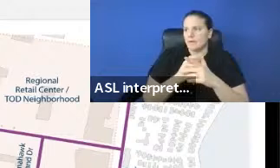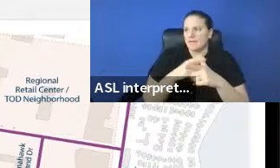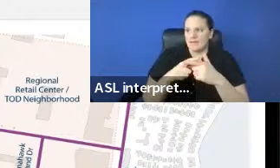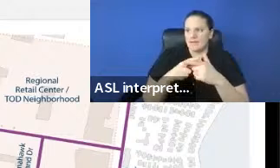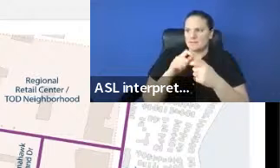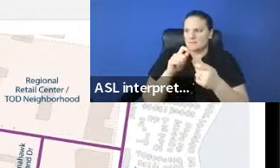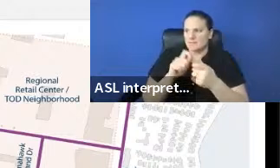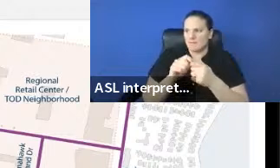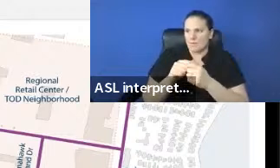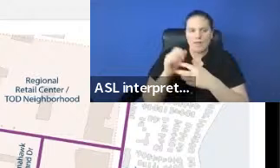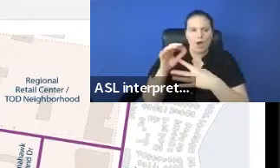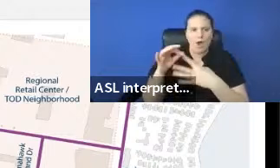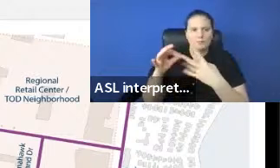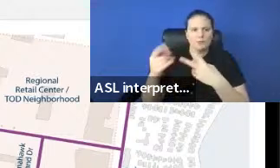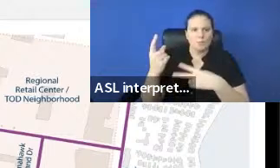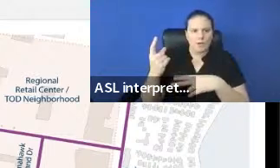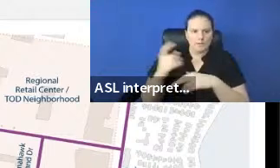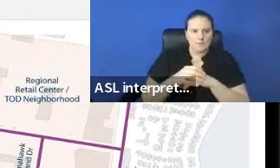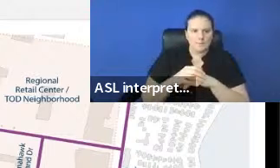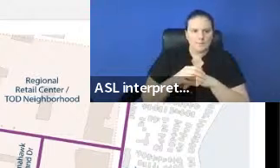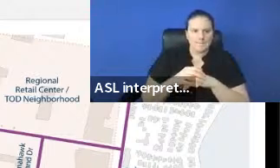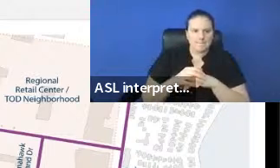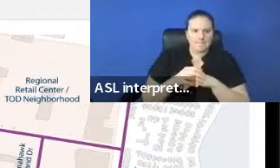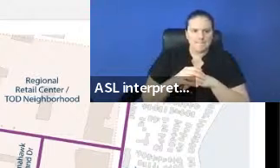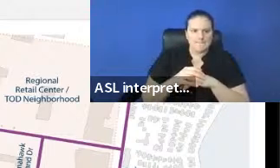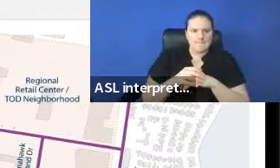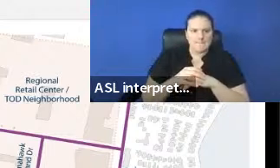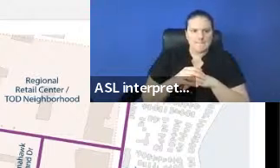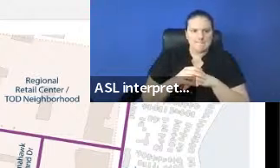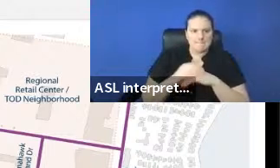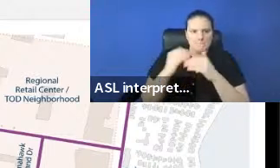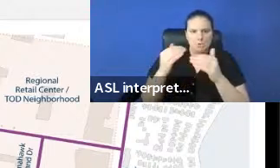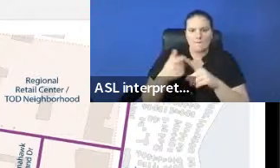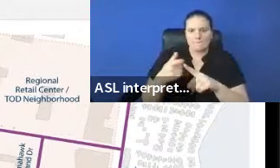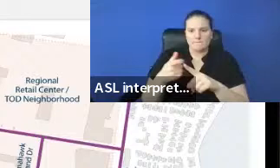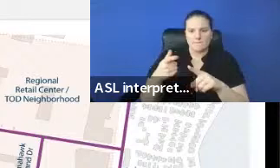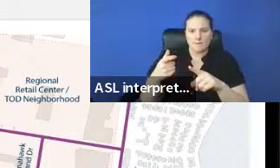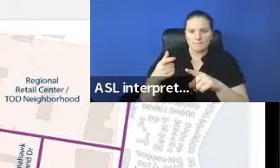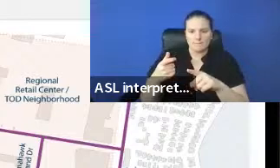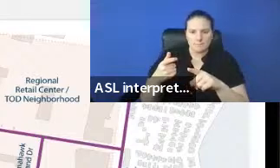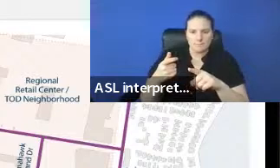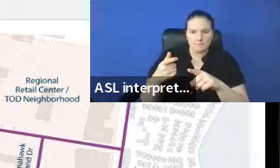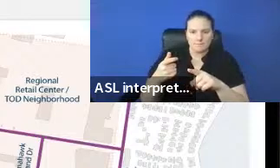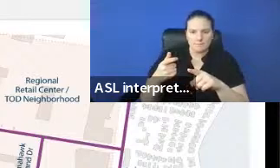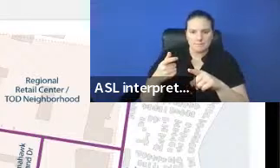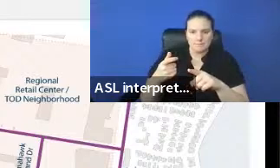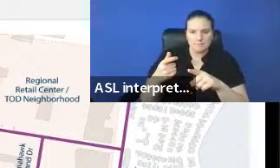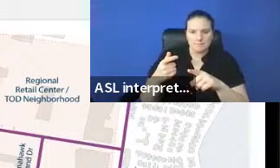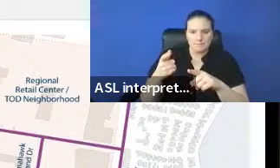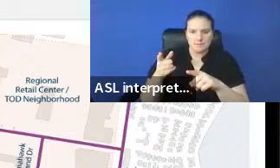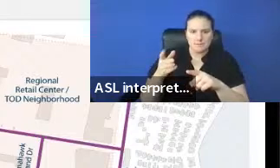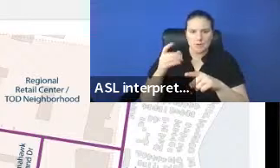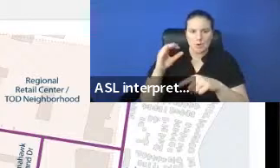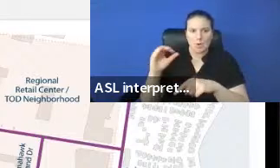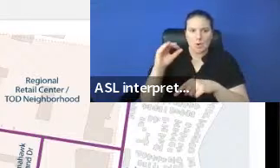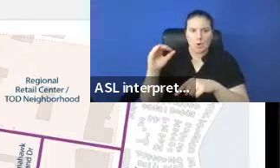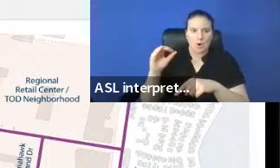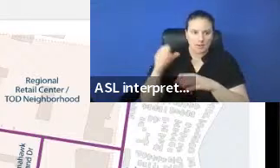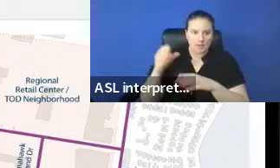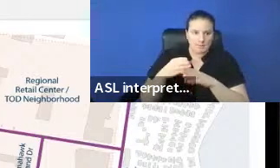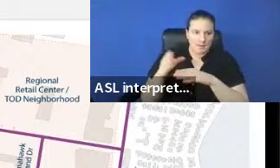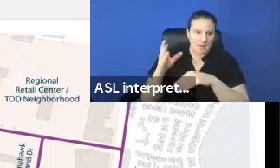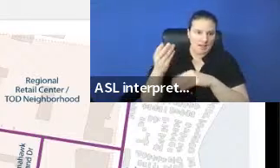option 1, going from the Oregon mainland, or